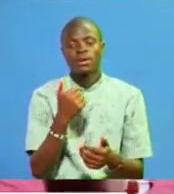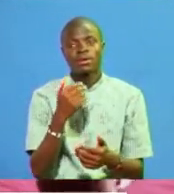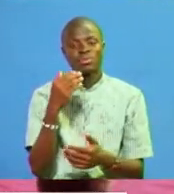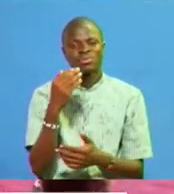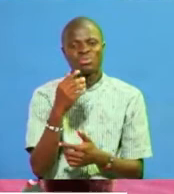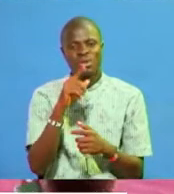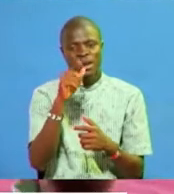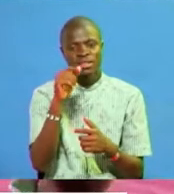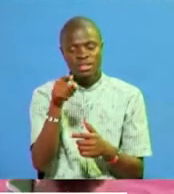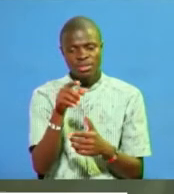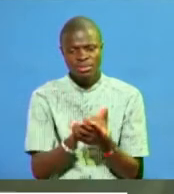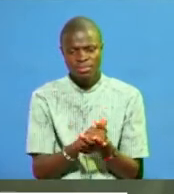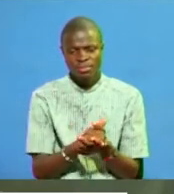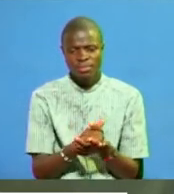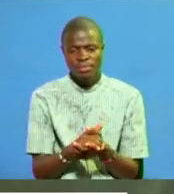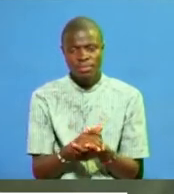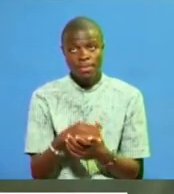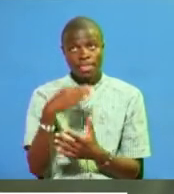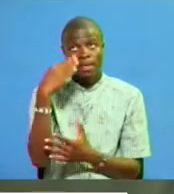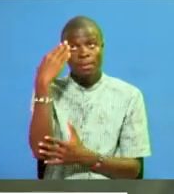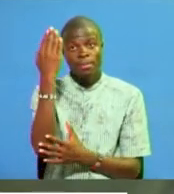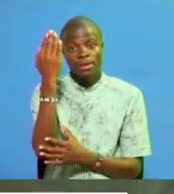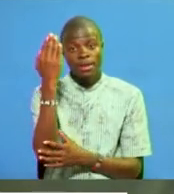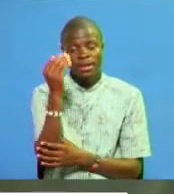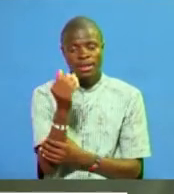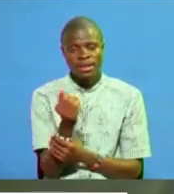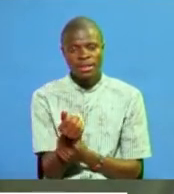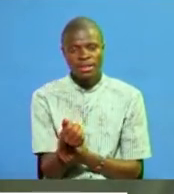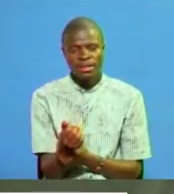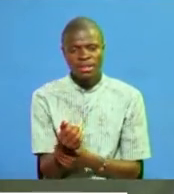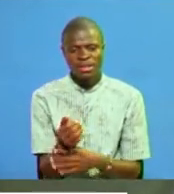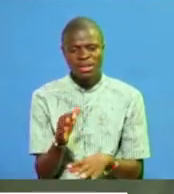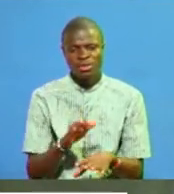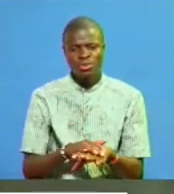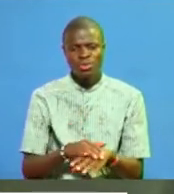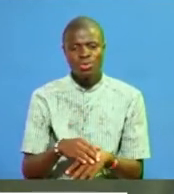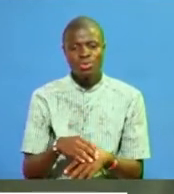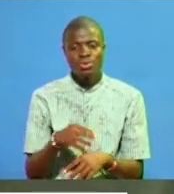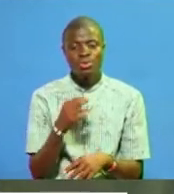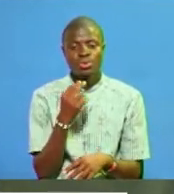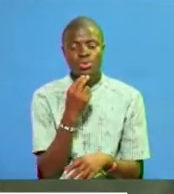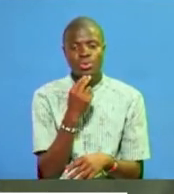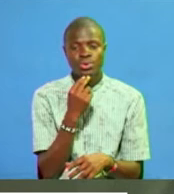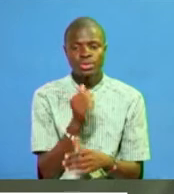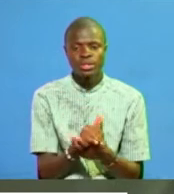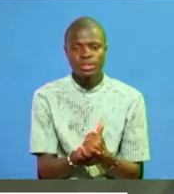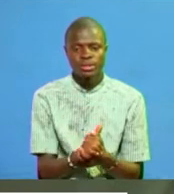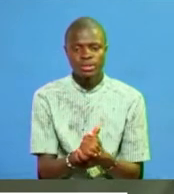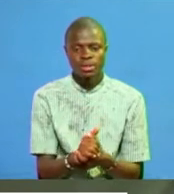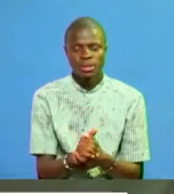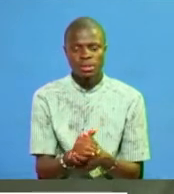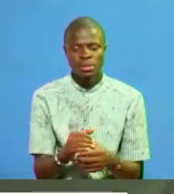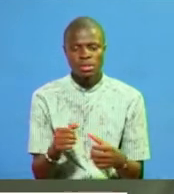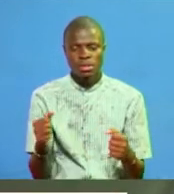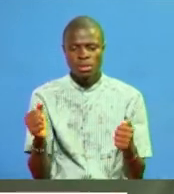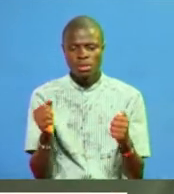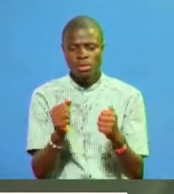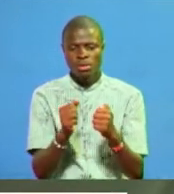kwamba maombi ya Jumanne tarehe